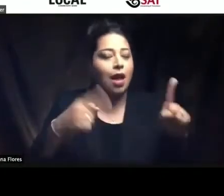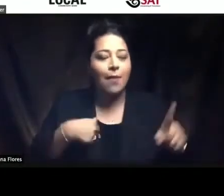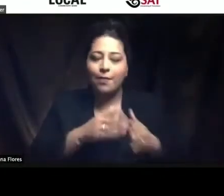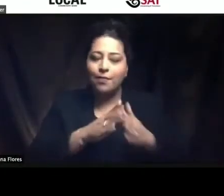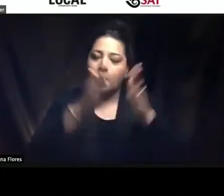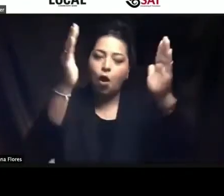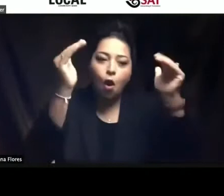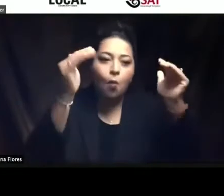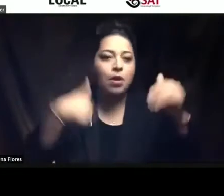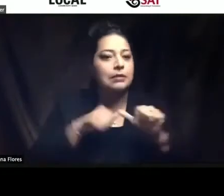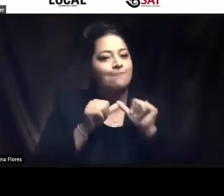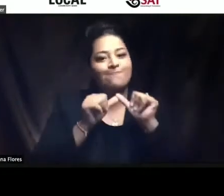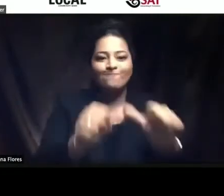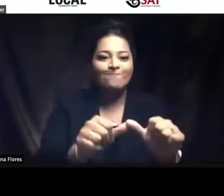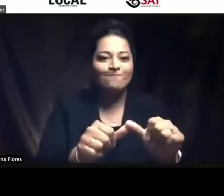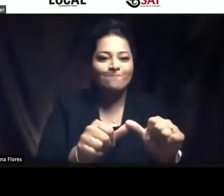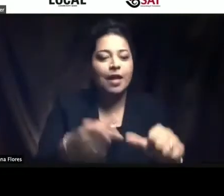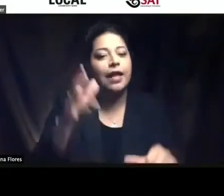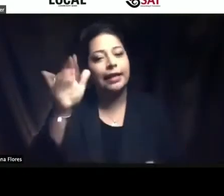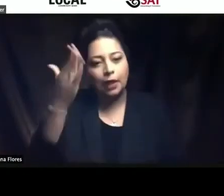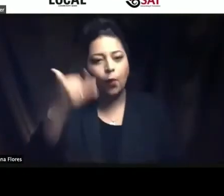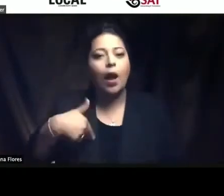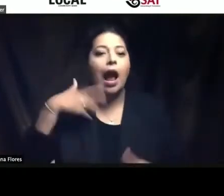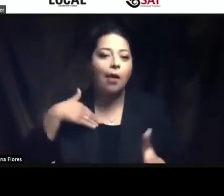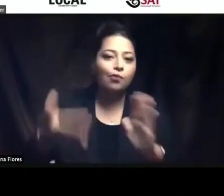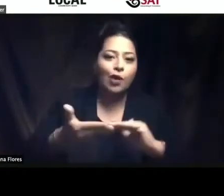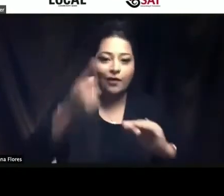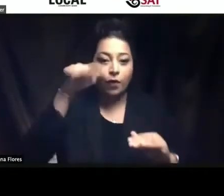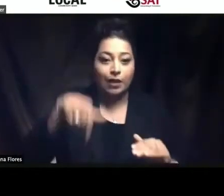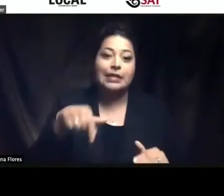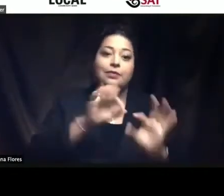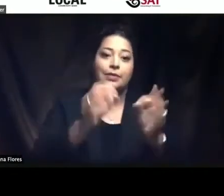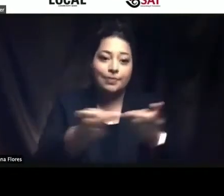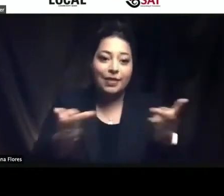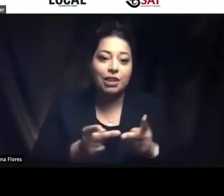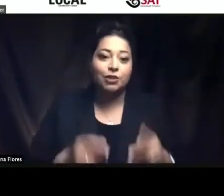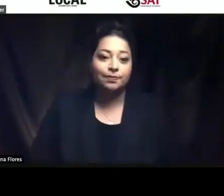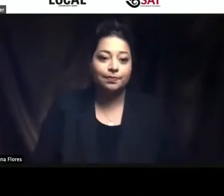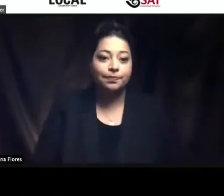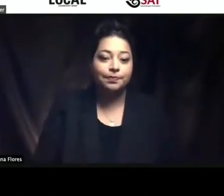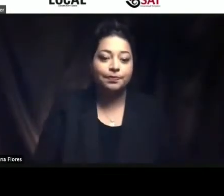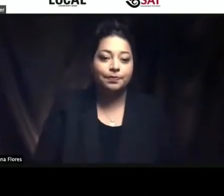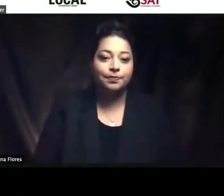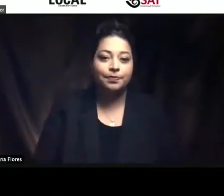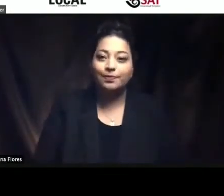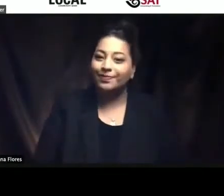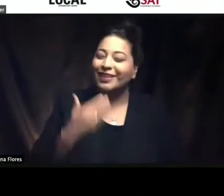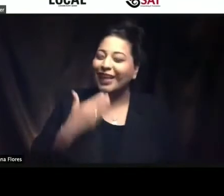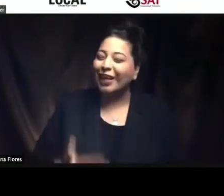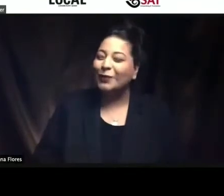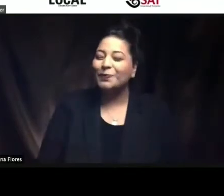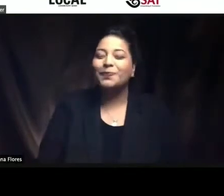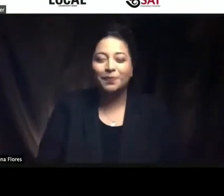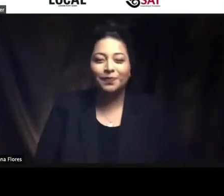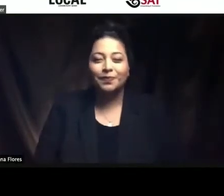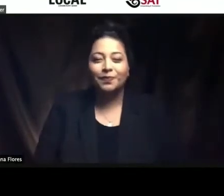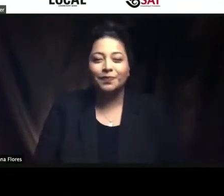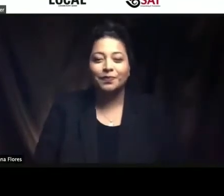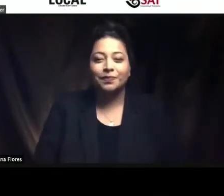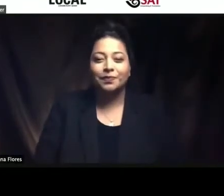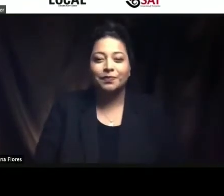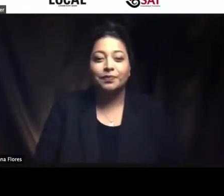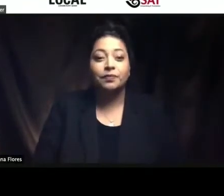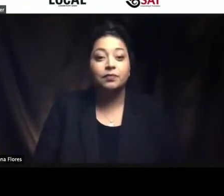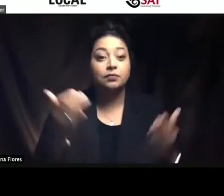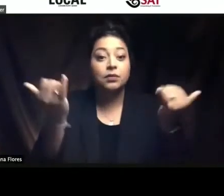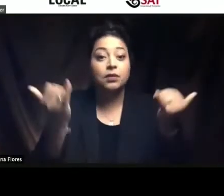too late to change. That's why I'm running for district. Thank you. And now we're going